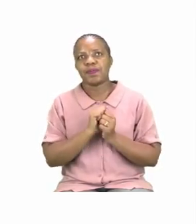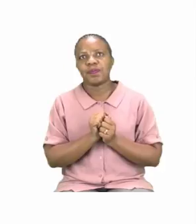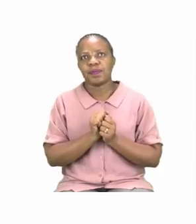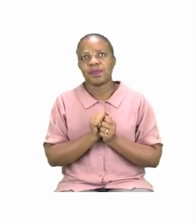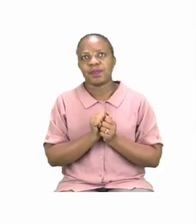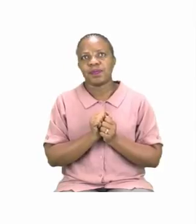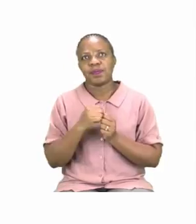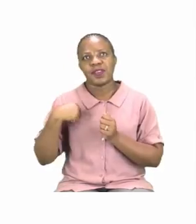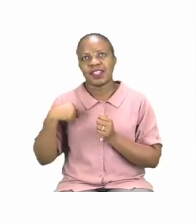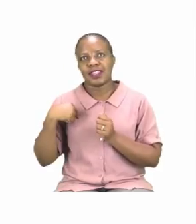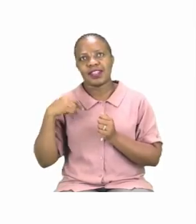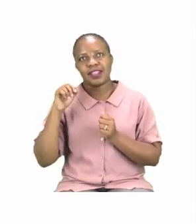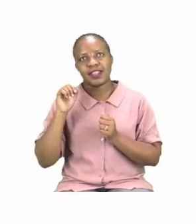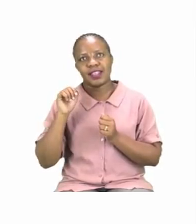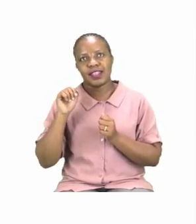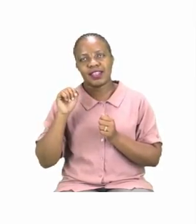it,